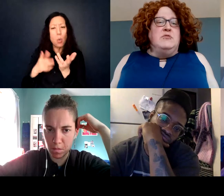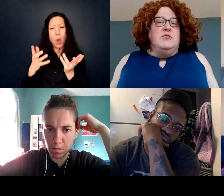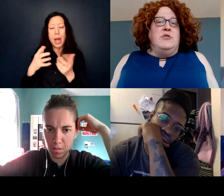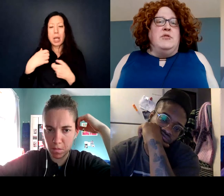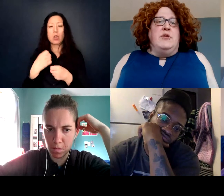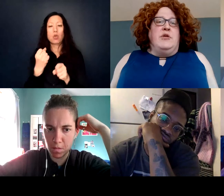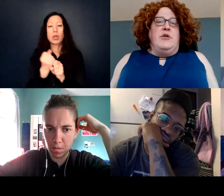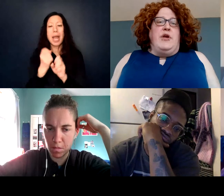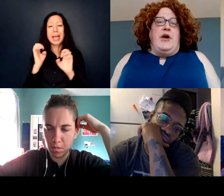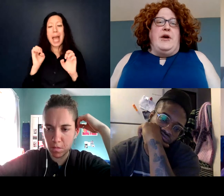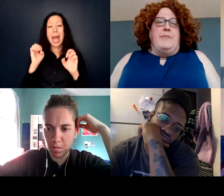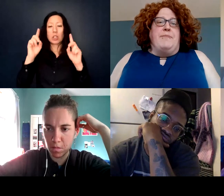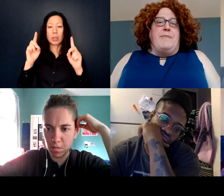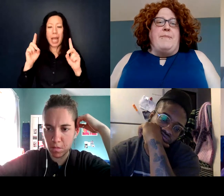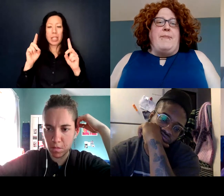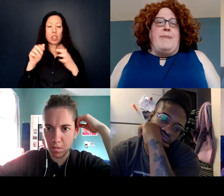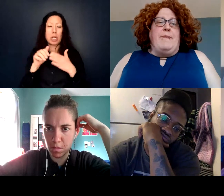kind.